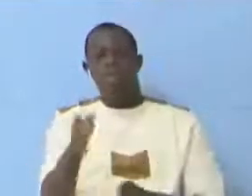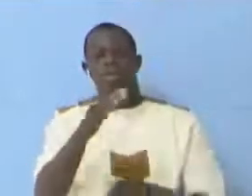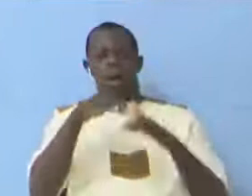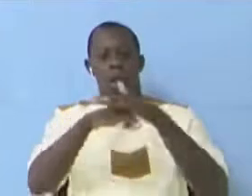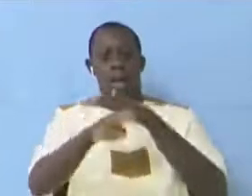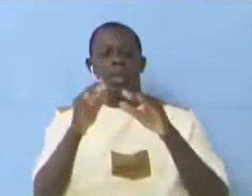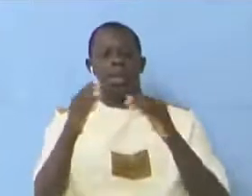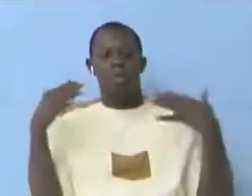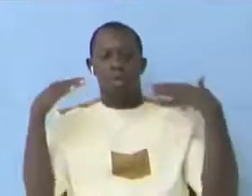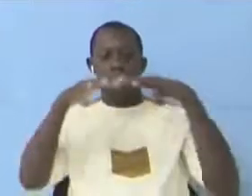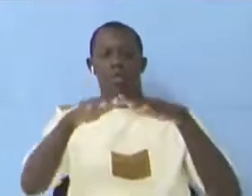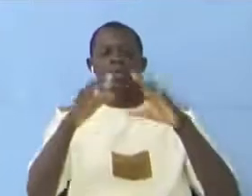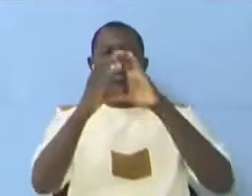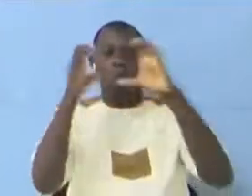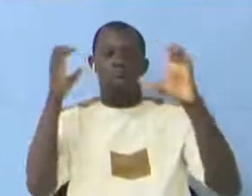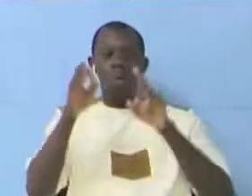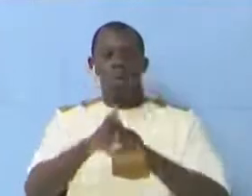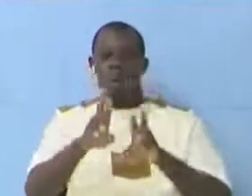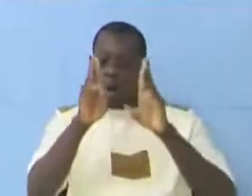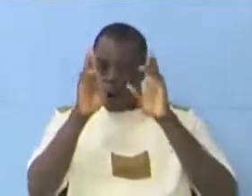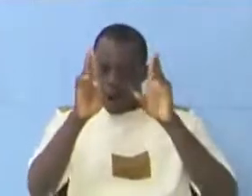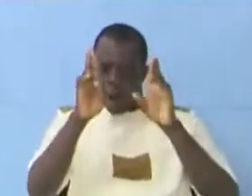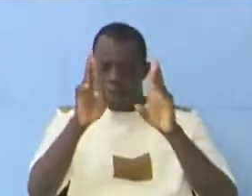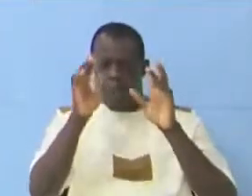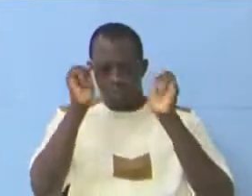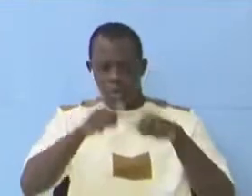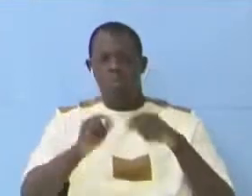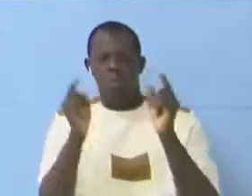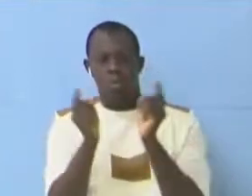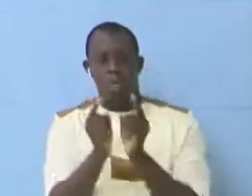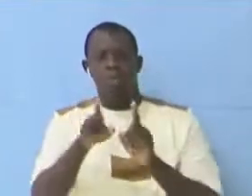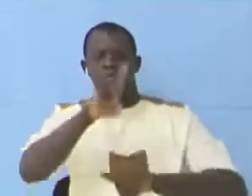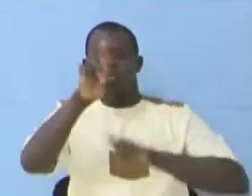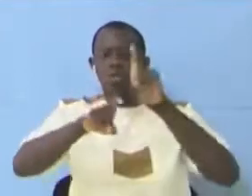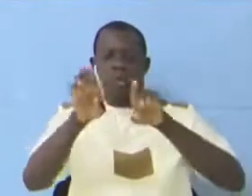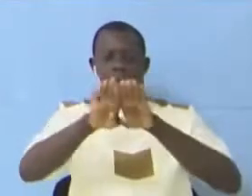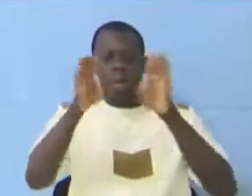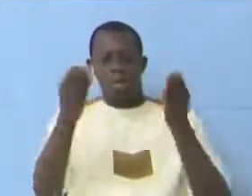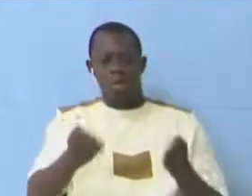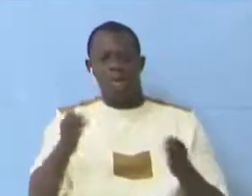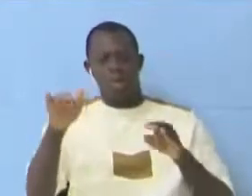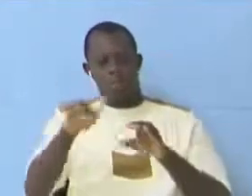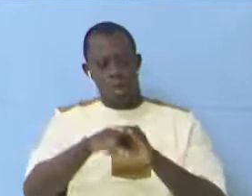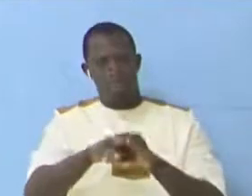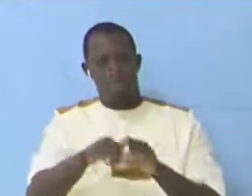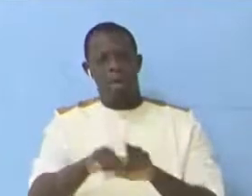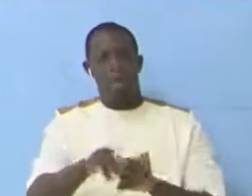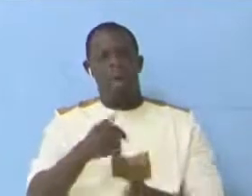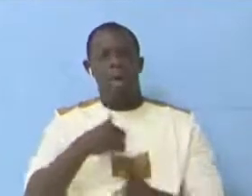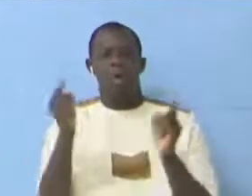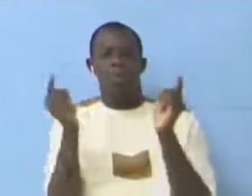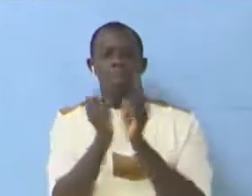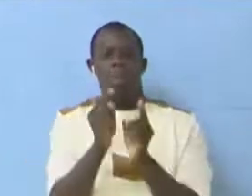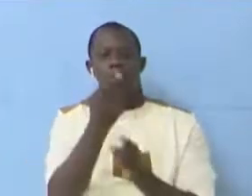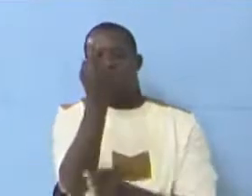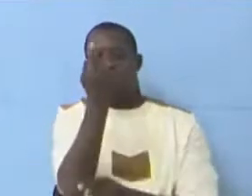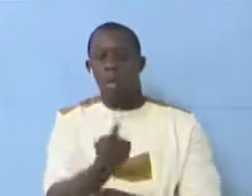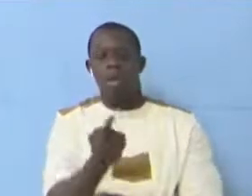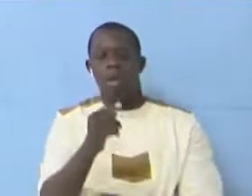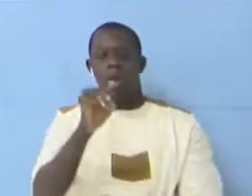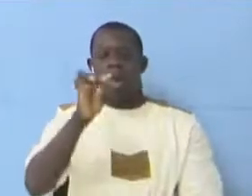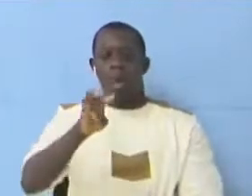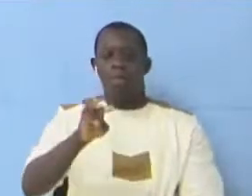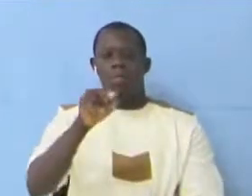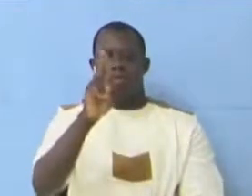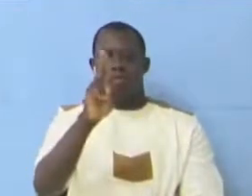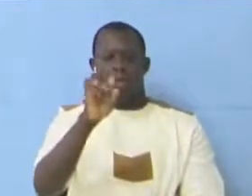conference hall hoping to find the panel. Dem ci conference hall bi pour yaakaar ne daan fa fekk panel members yi. I found only Musa Jammeh sitting. Musa